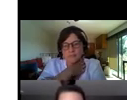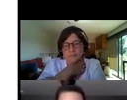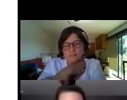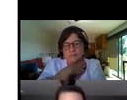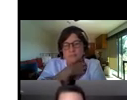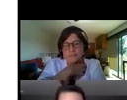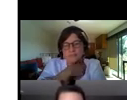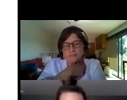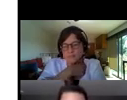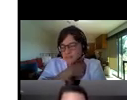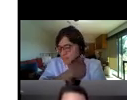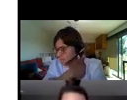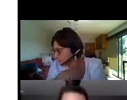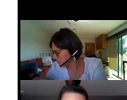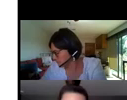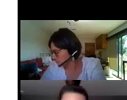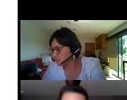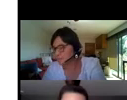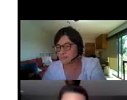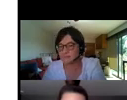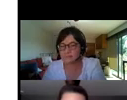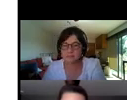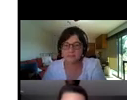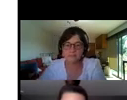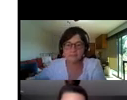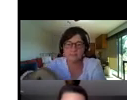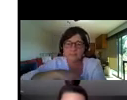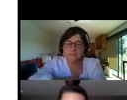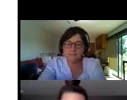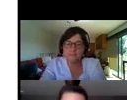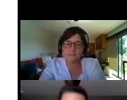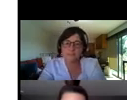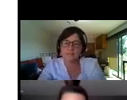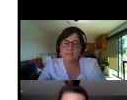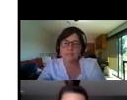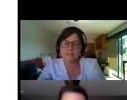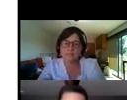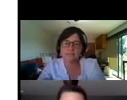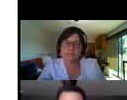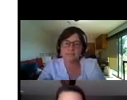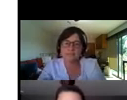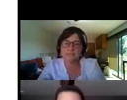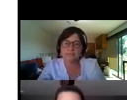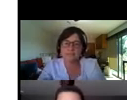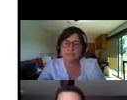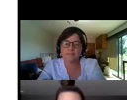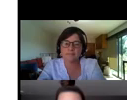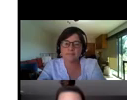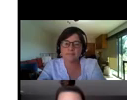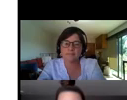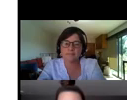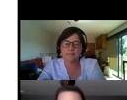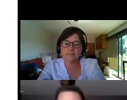banned from their institution. They were, how they were made to be, how they felt about that, right? Of